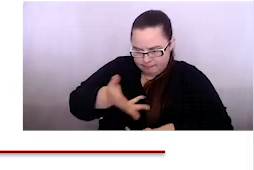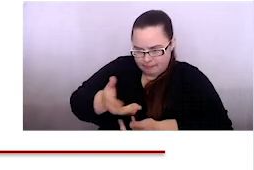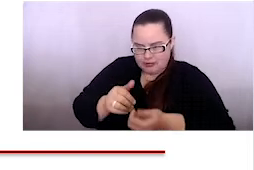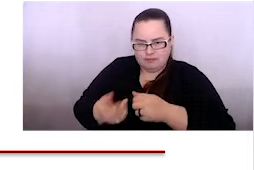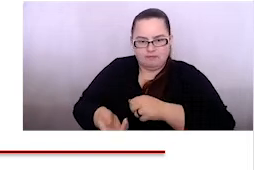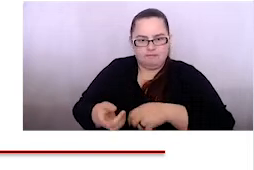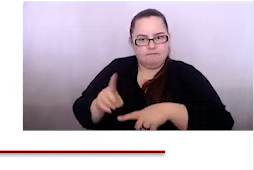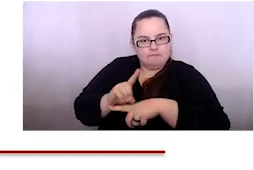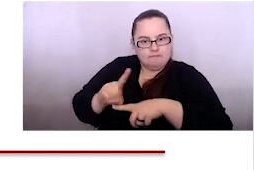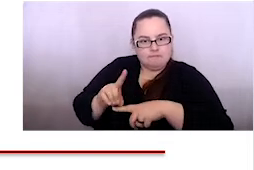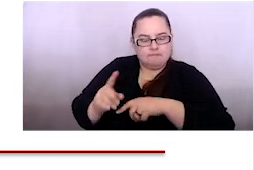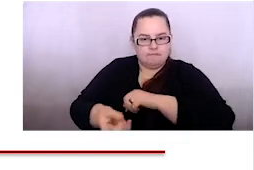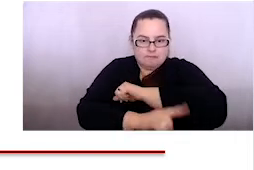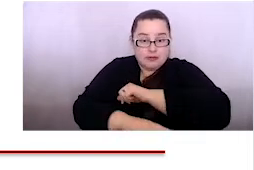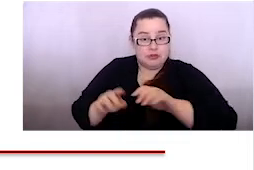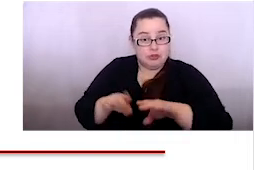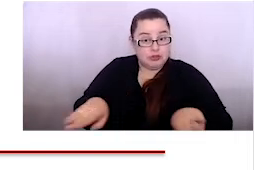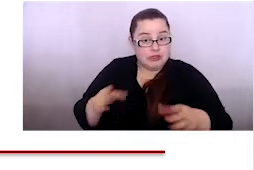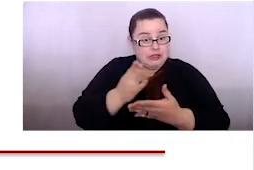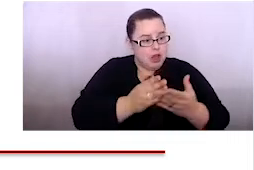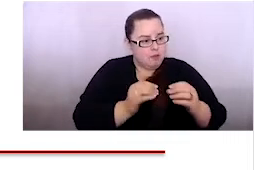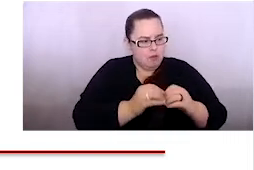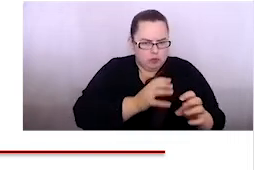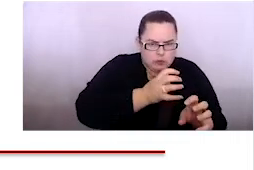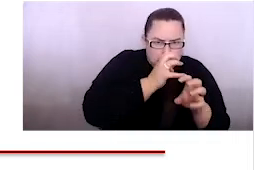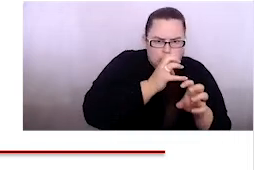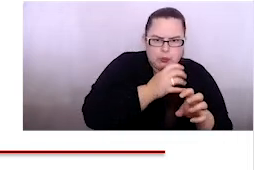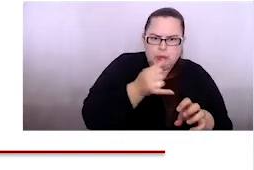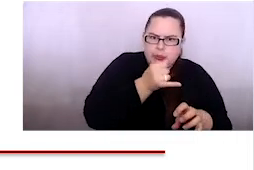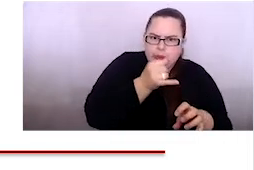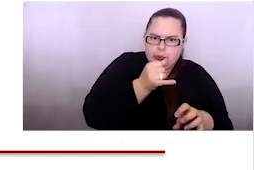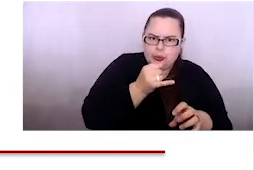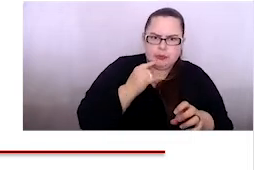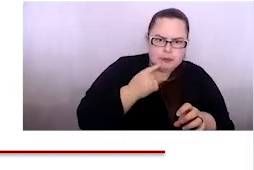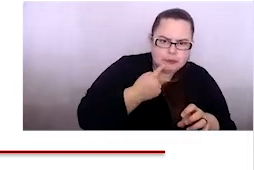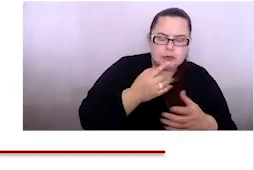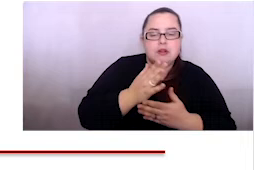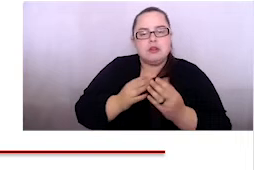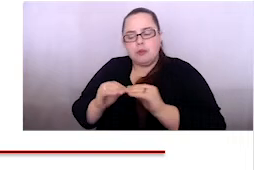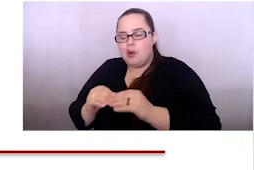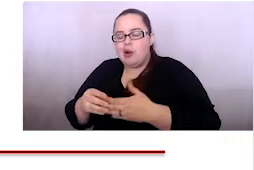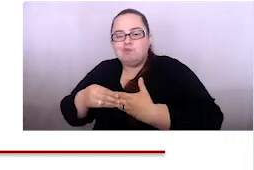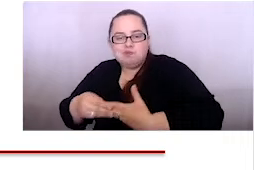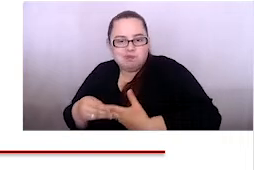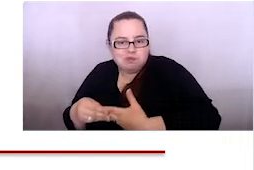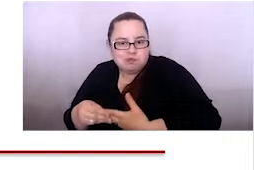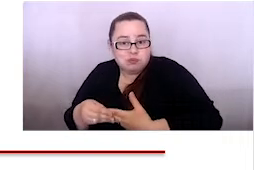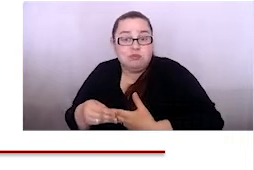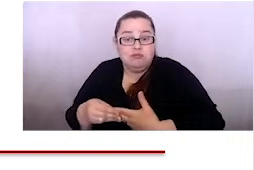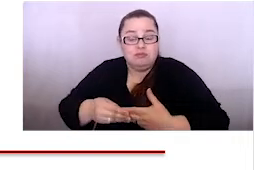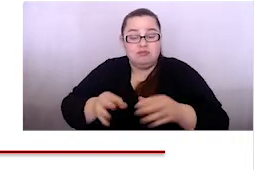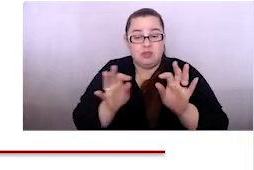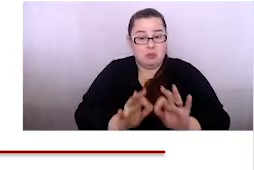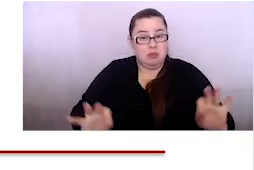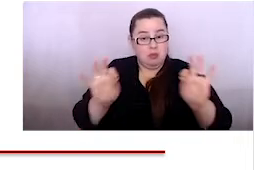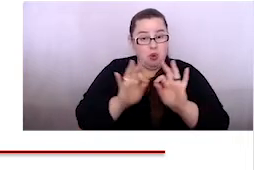and others are more lenient. But what's important is to realize this and not to